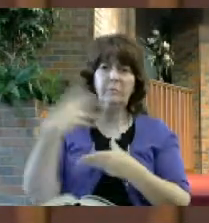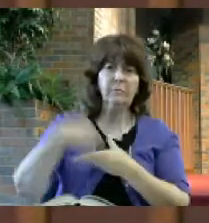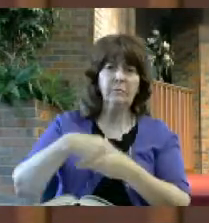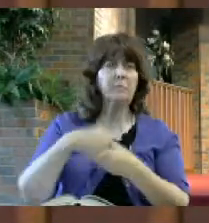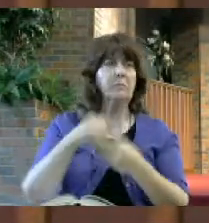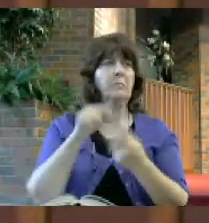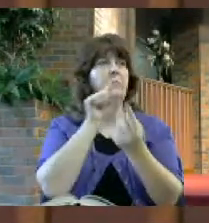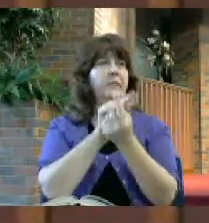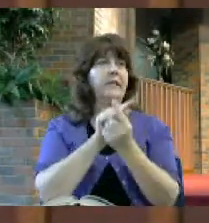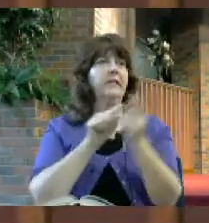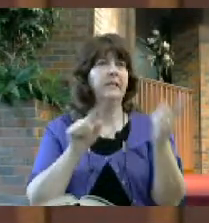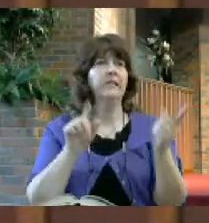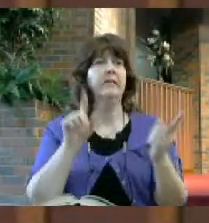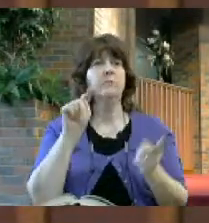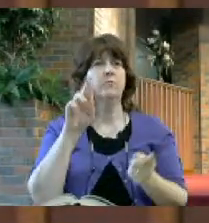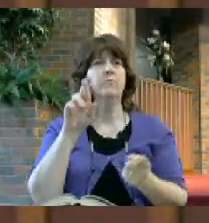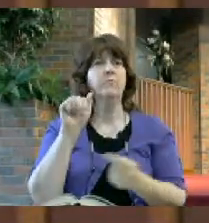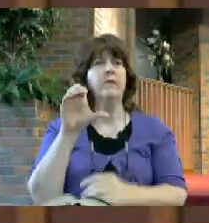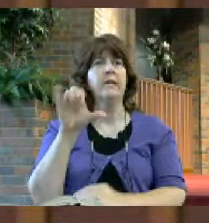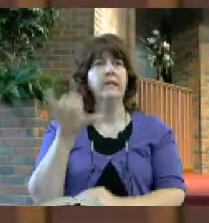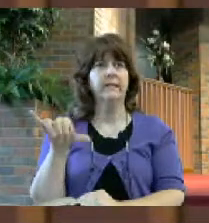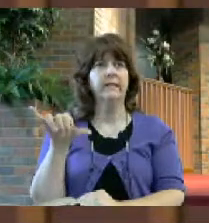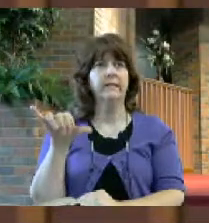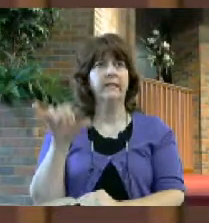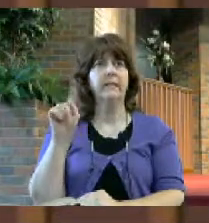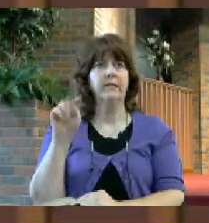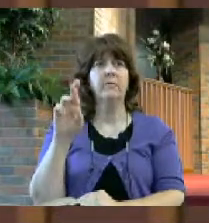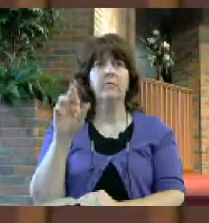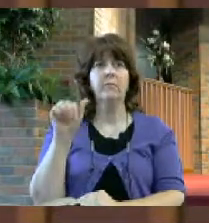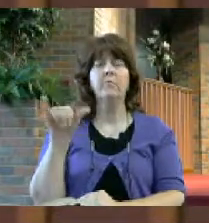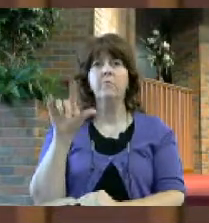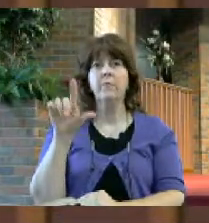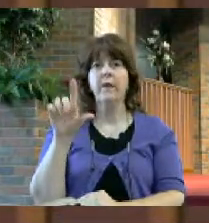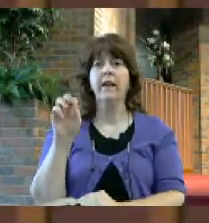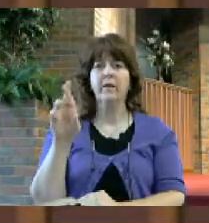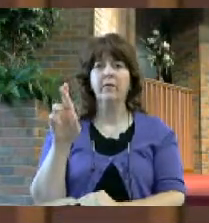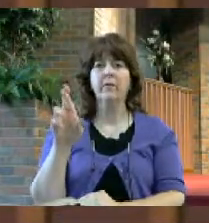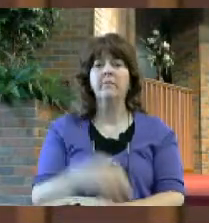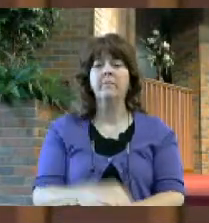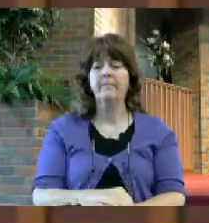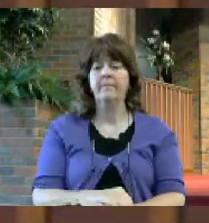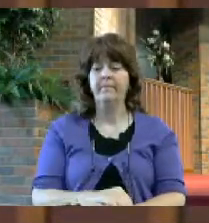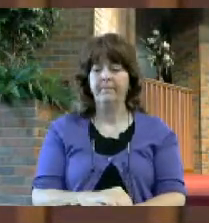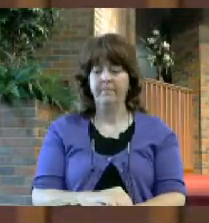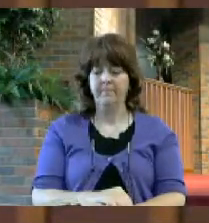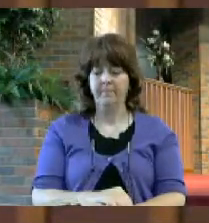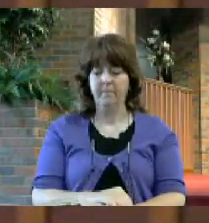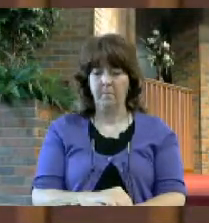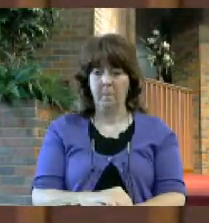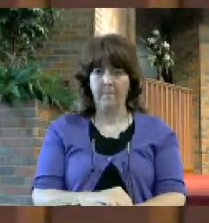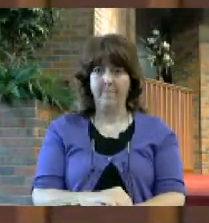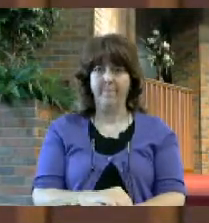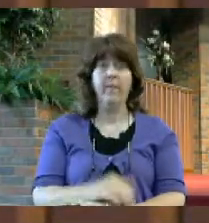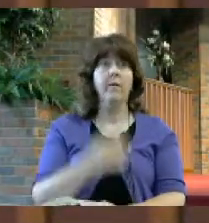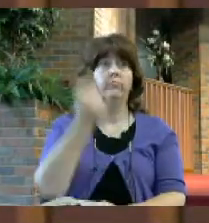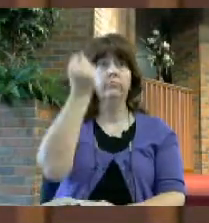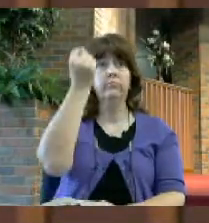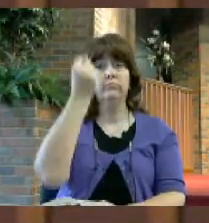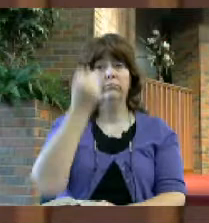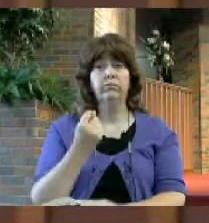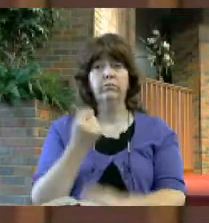Traylor for details on that. Also, the Tuesday class, this will be a study of the book of